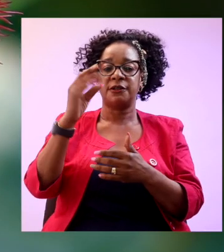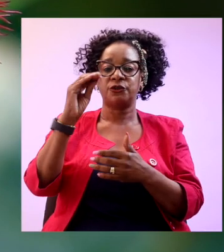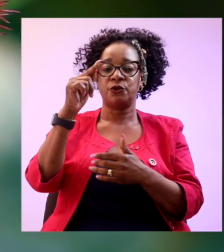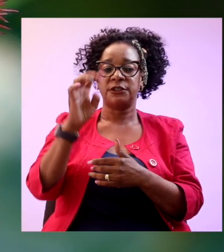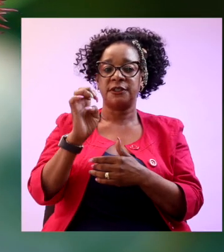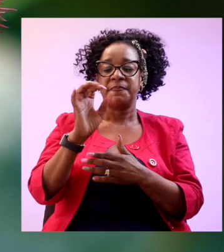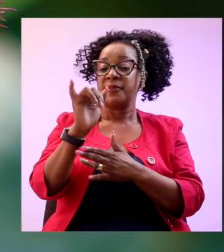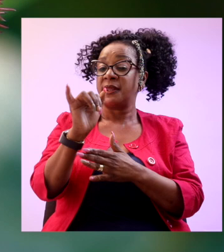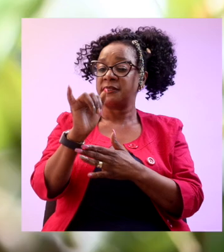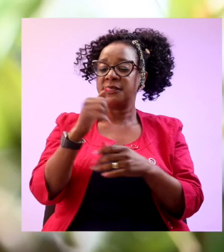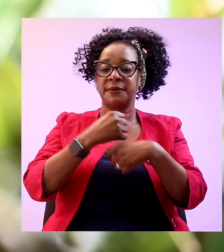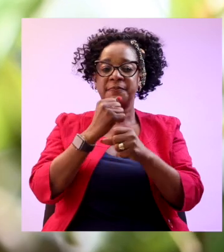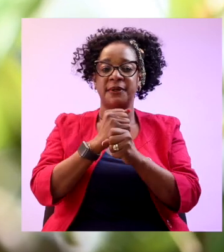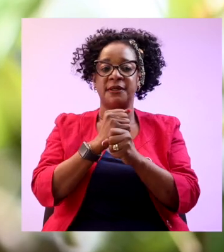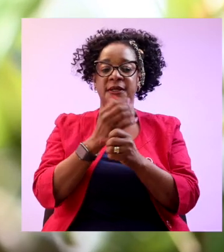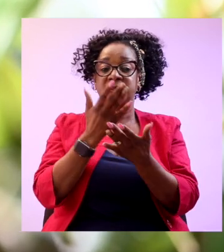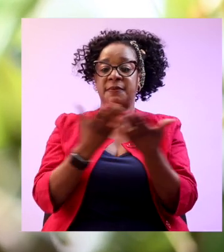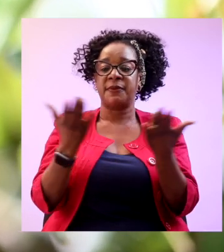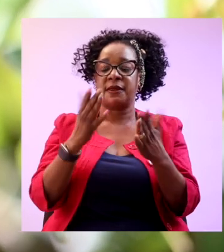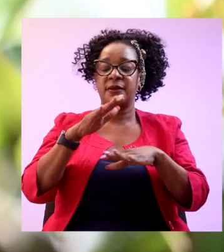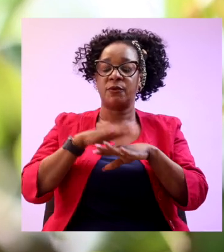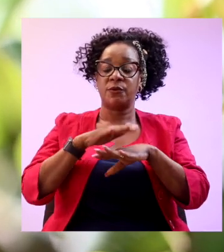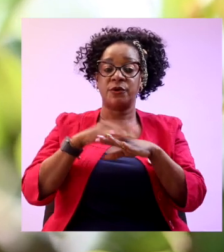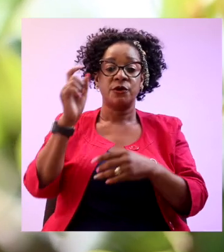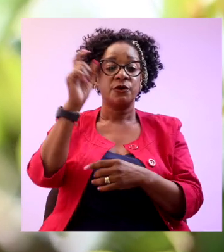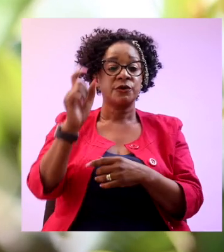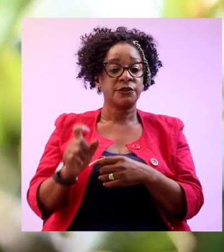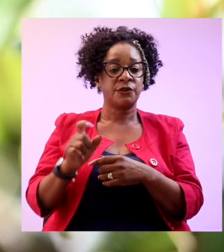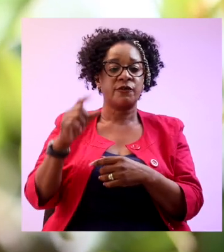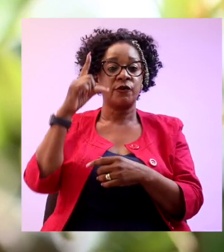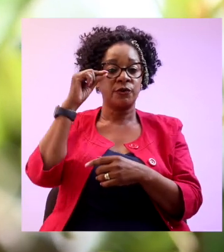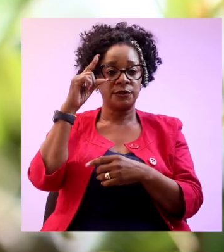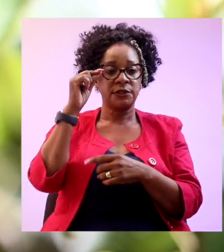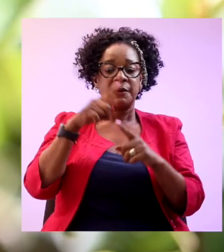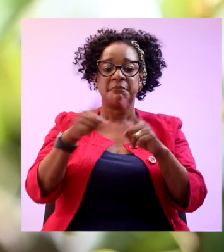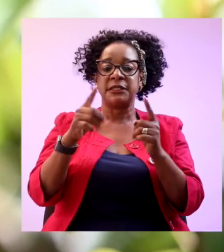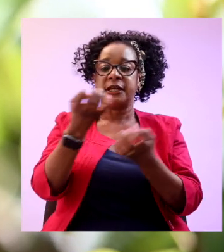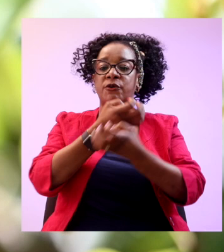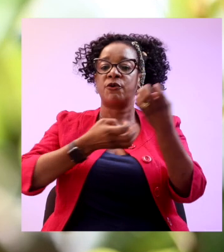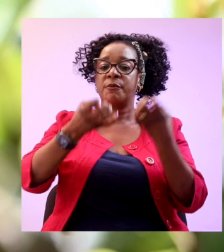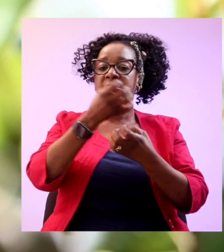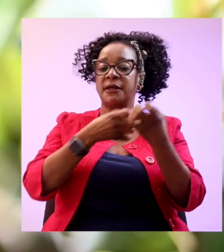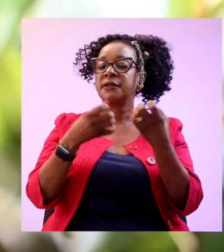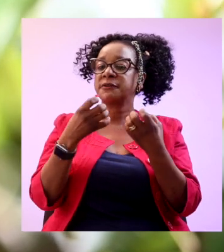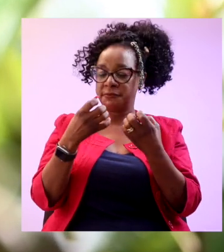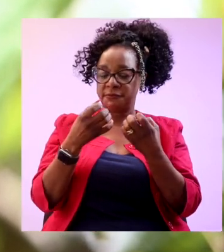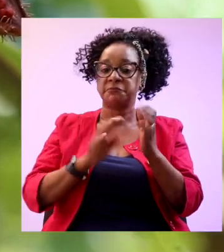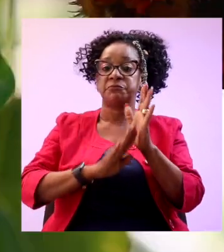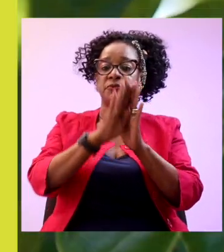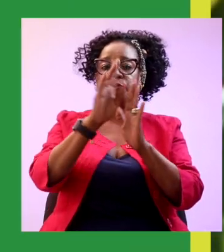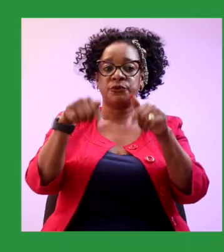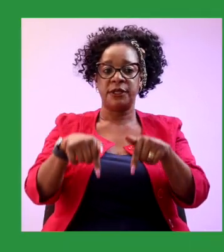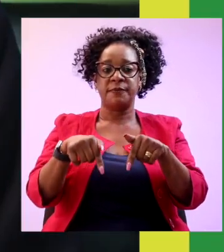has not only left an indelible mark on the history of the coastal region, but continues to be a crucial economic driver